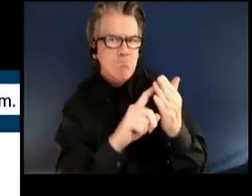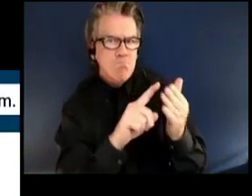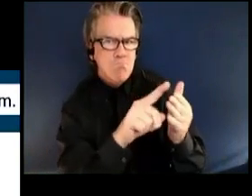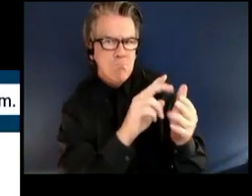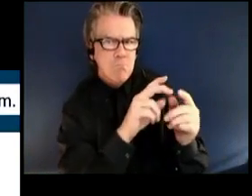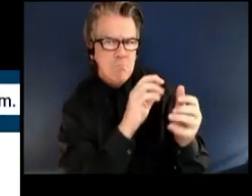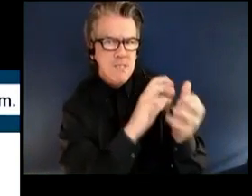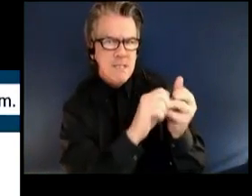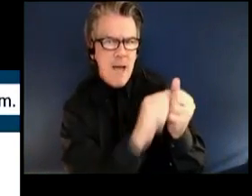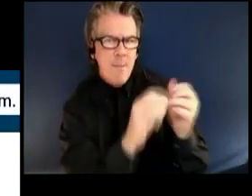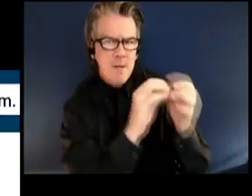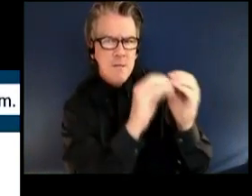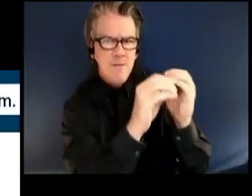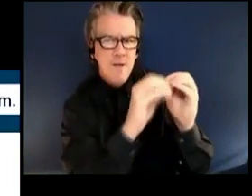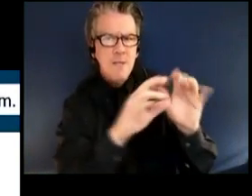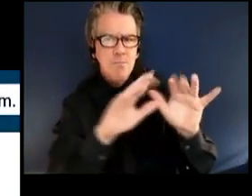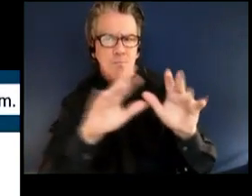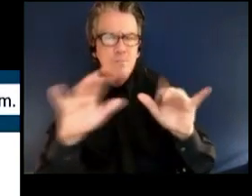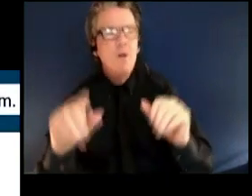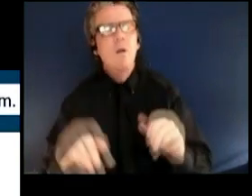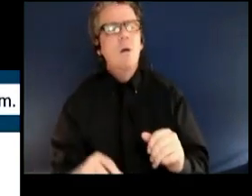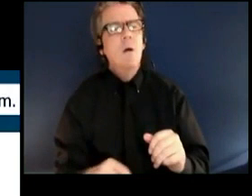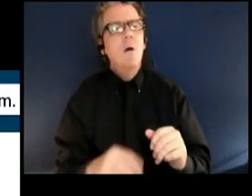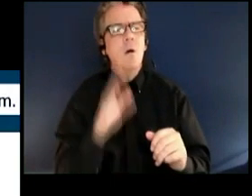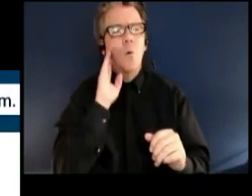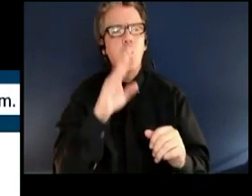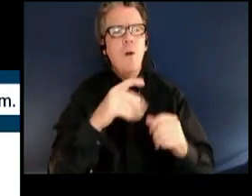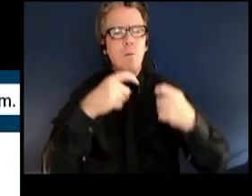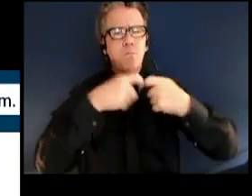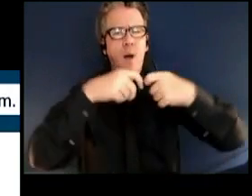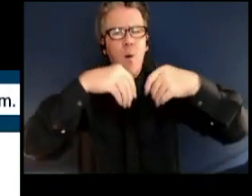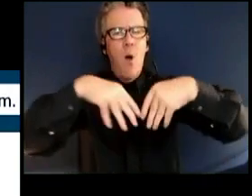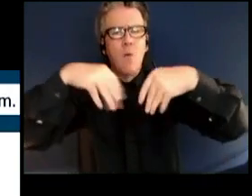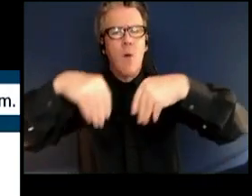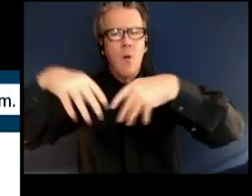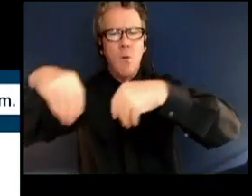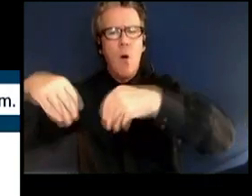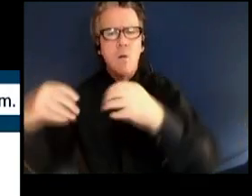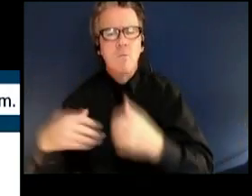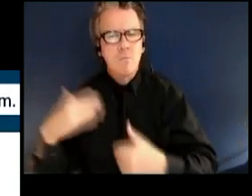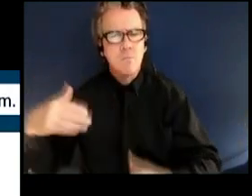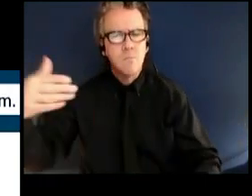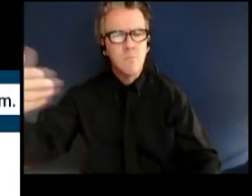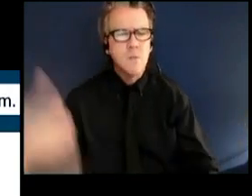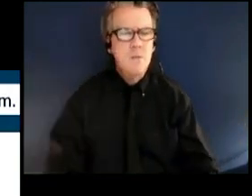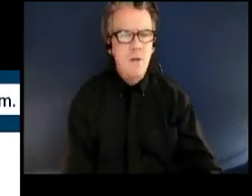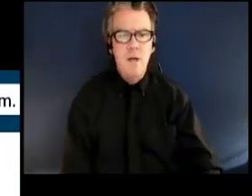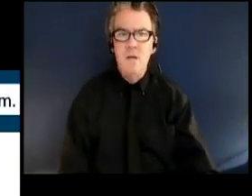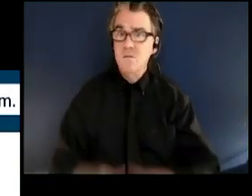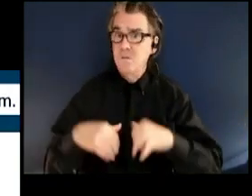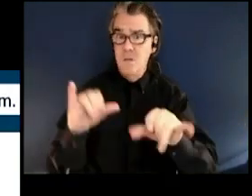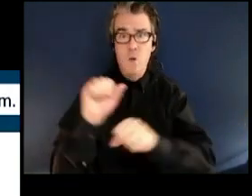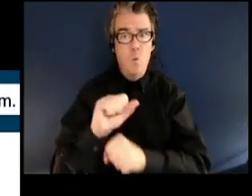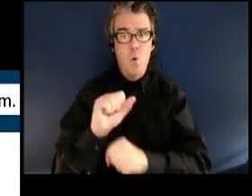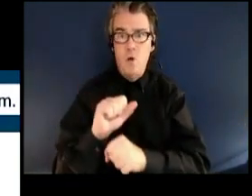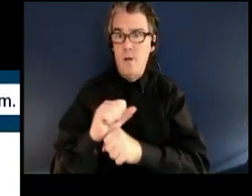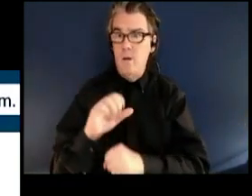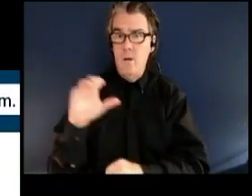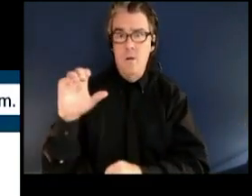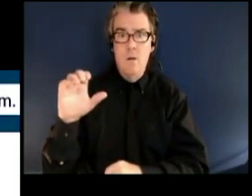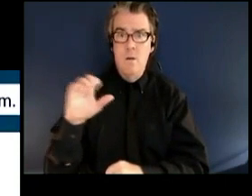workforce that's out there still working tonight, and they will continue to work into the evening, even after the sun goes